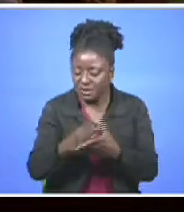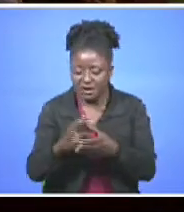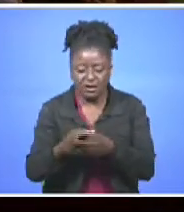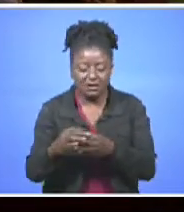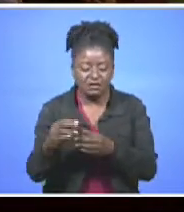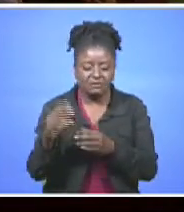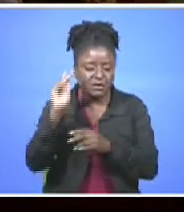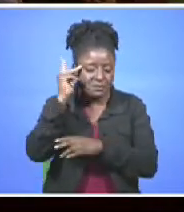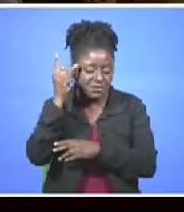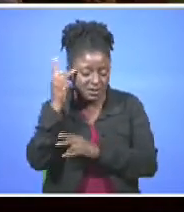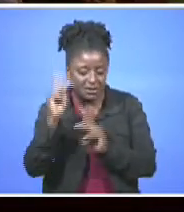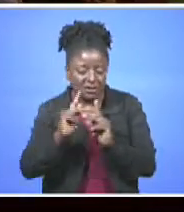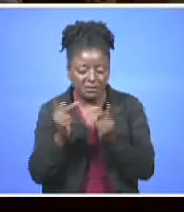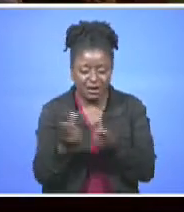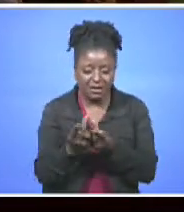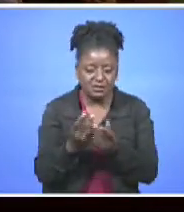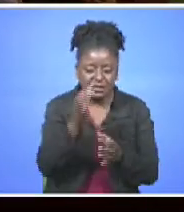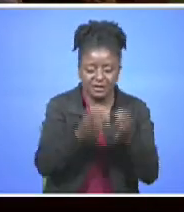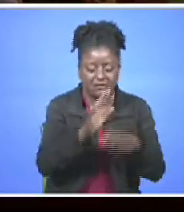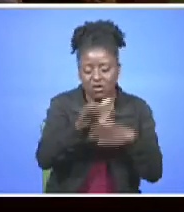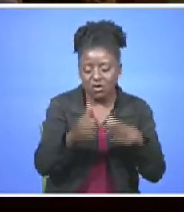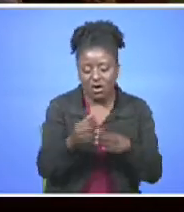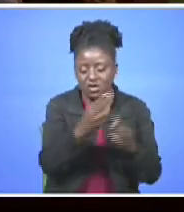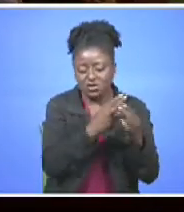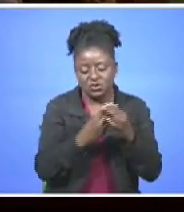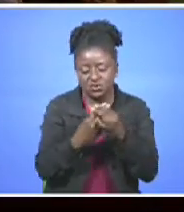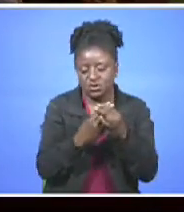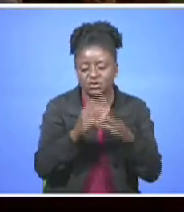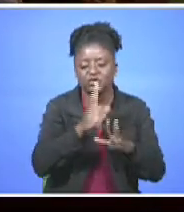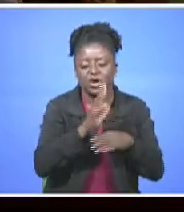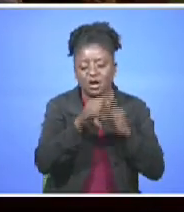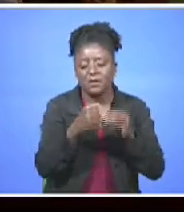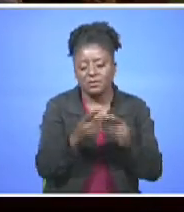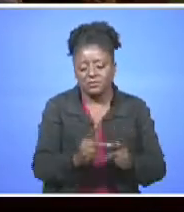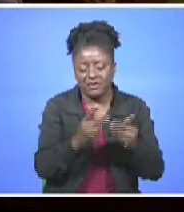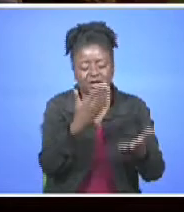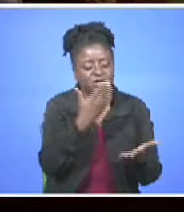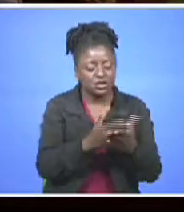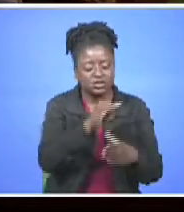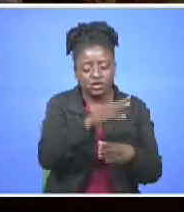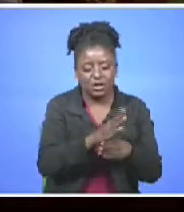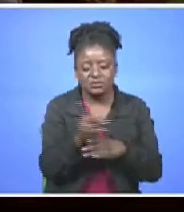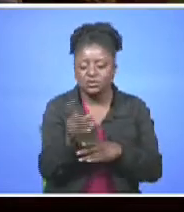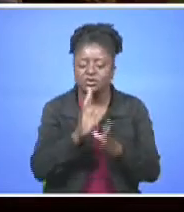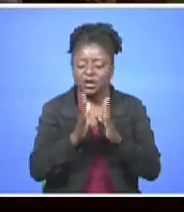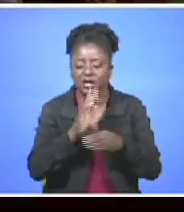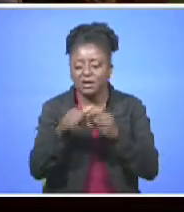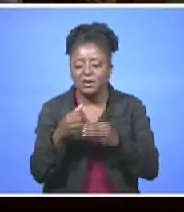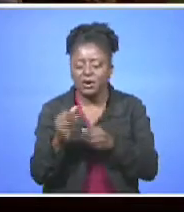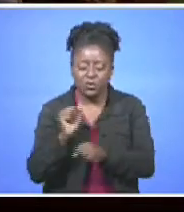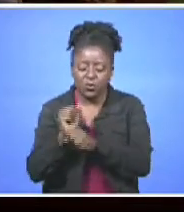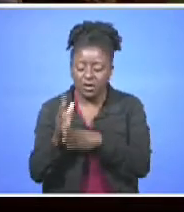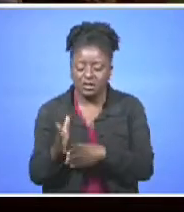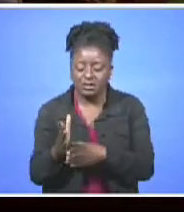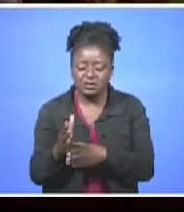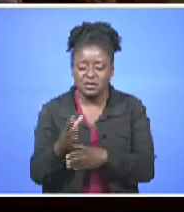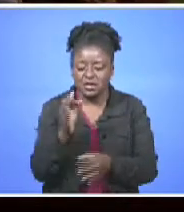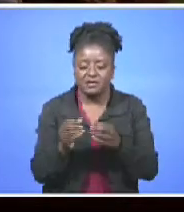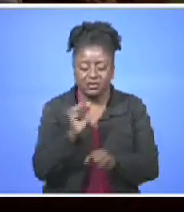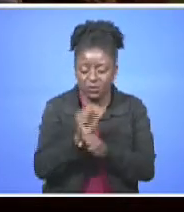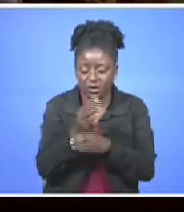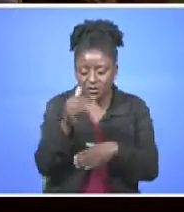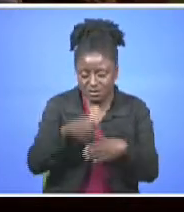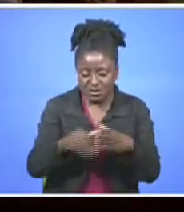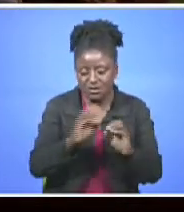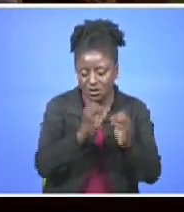providing jobs and good jobs and all that, well, you're talking about workers. So workers form themselves into organizations. Then the